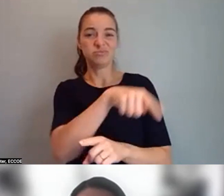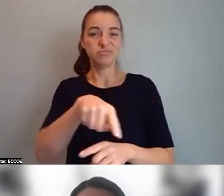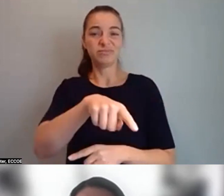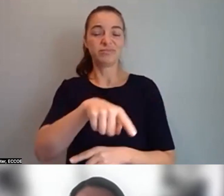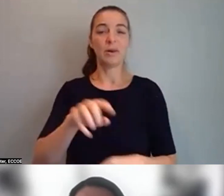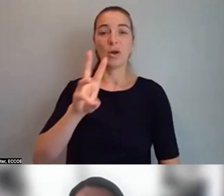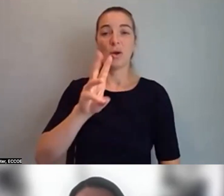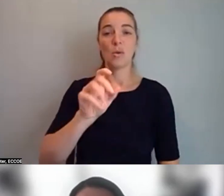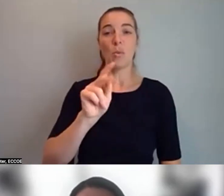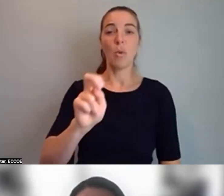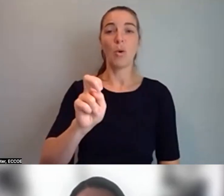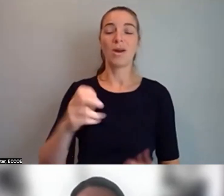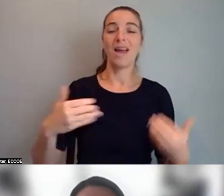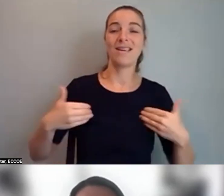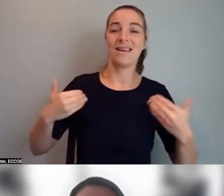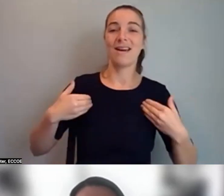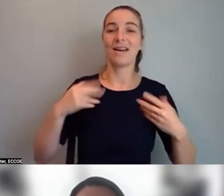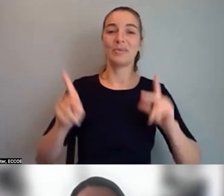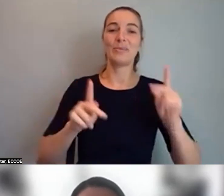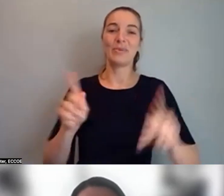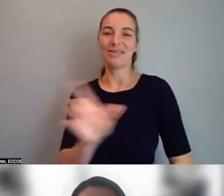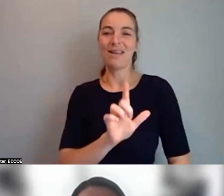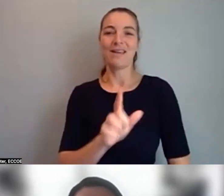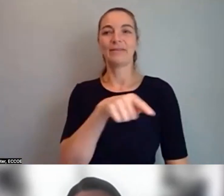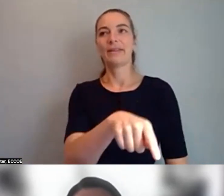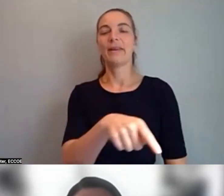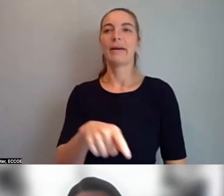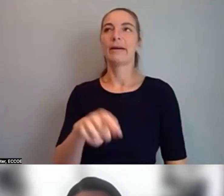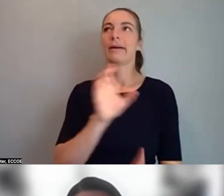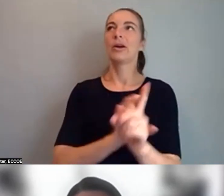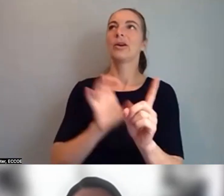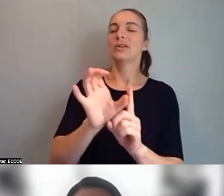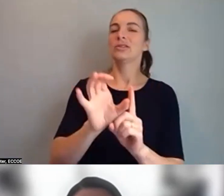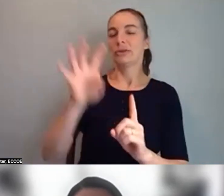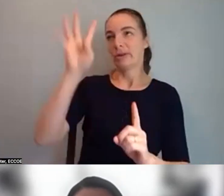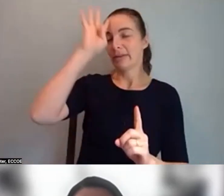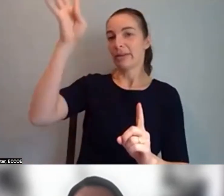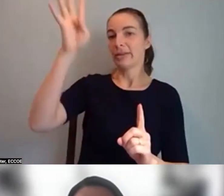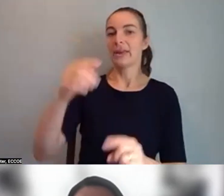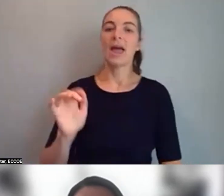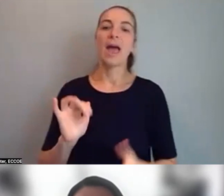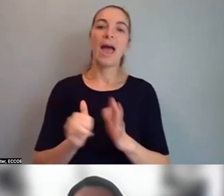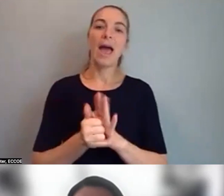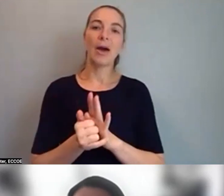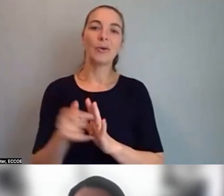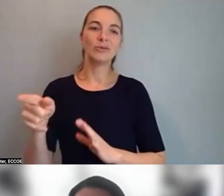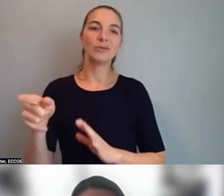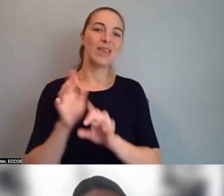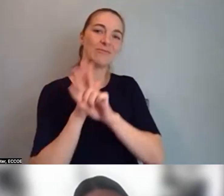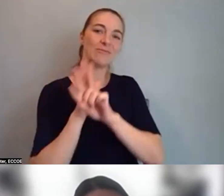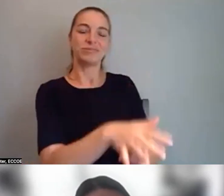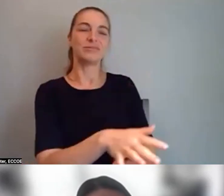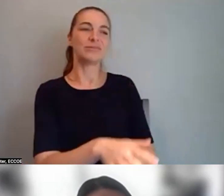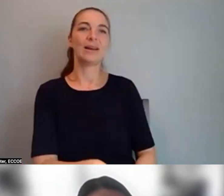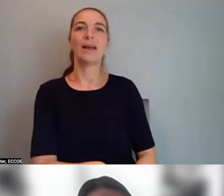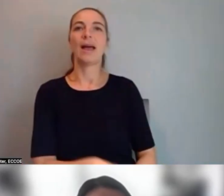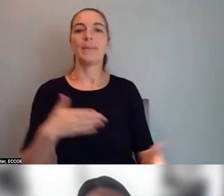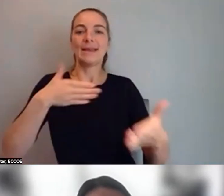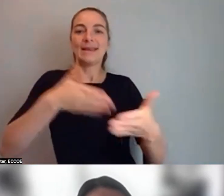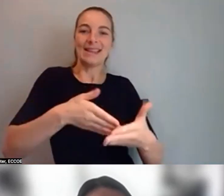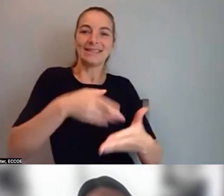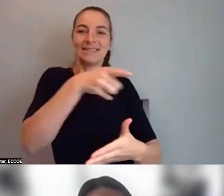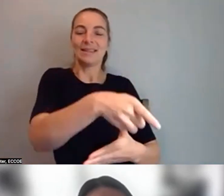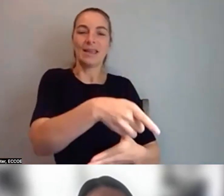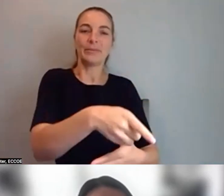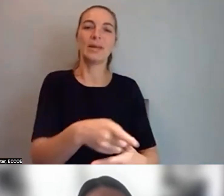quote. So the question is, how does society actually re-inject facts and compassion into a politically polarized world? So